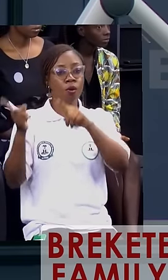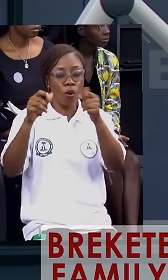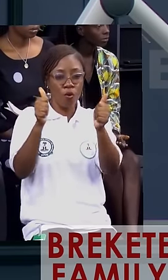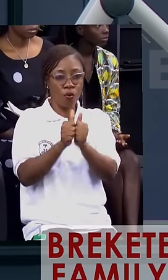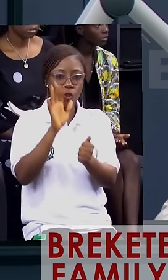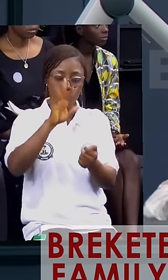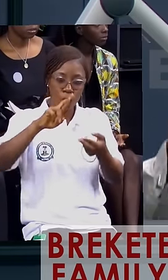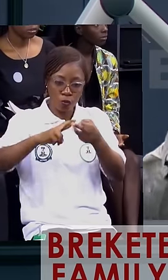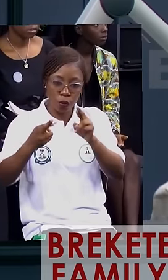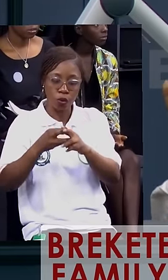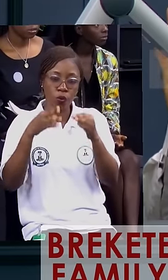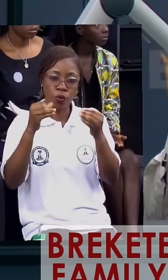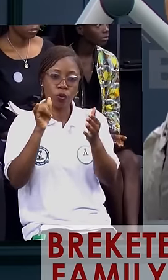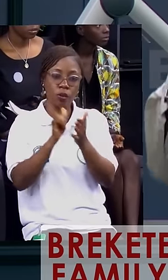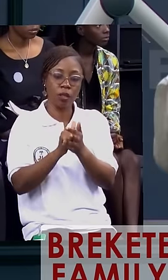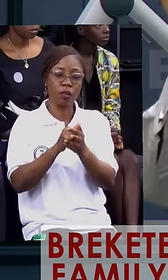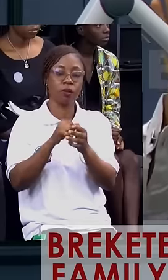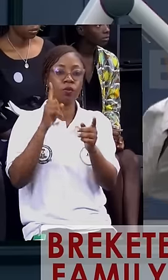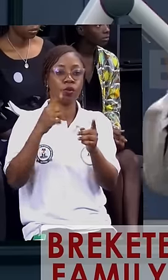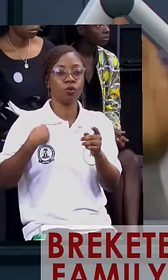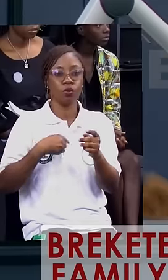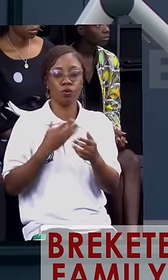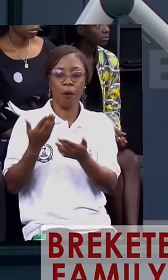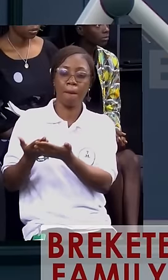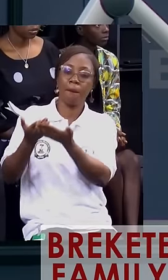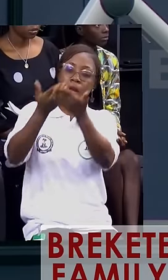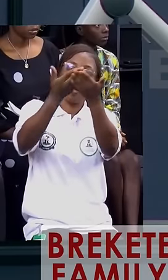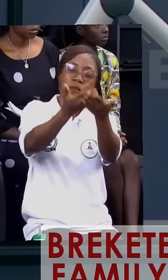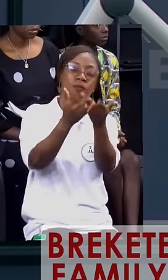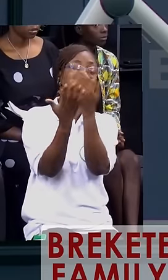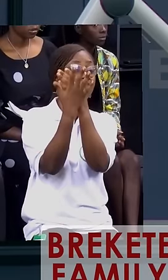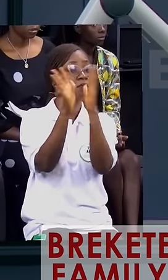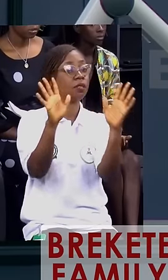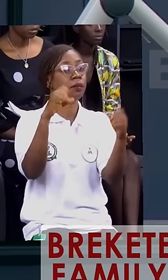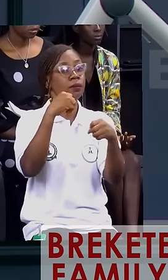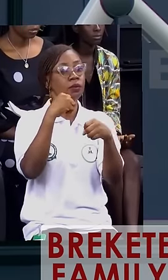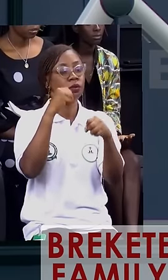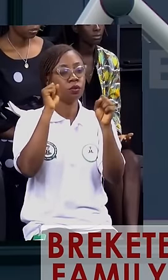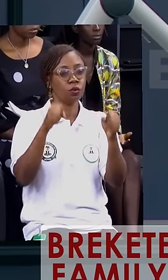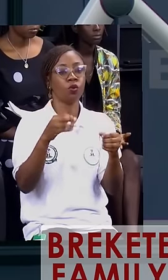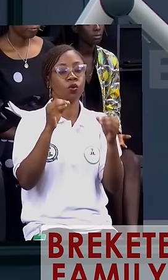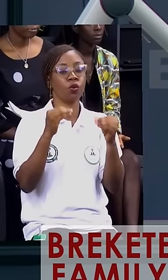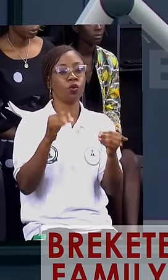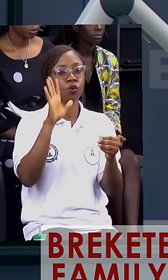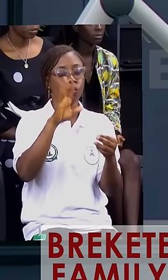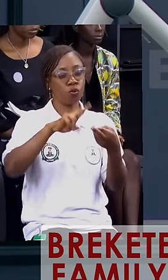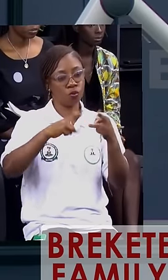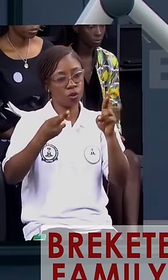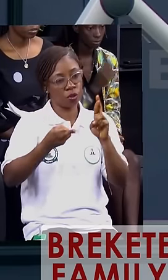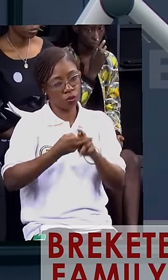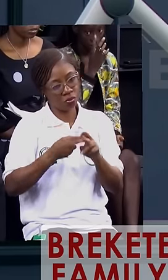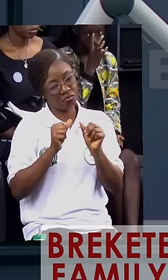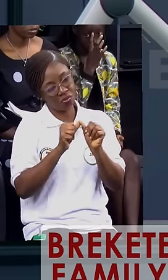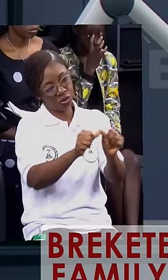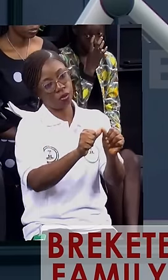so that once we hand over, make your relations carry on. Kobo una no go pay. Even